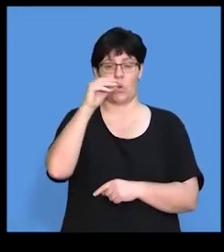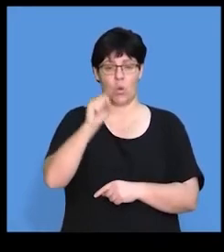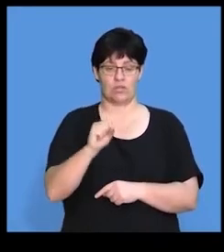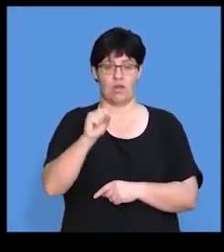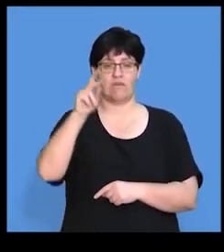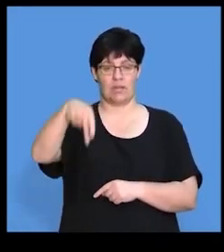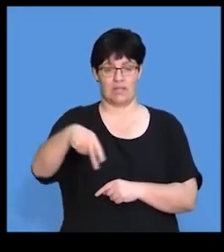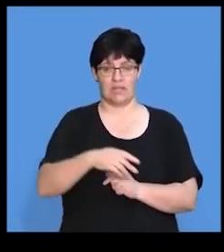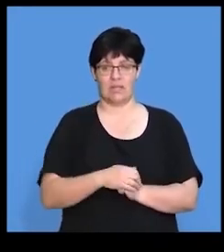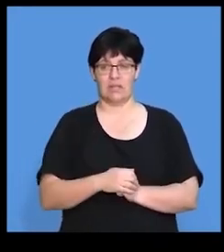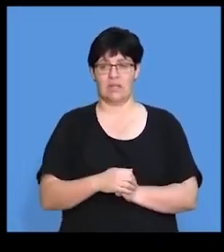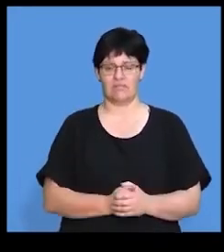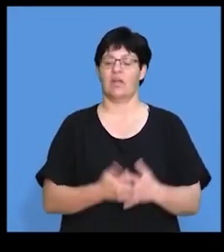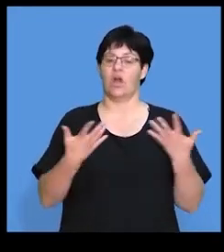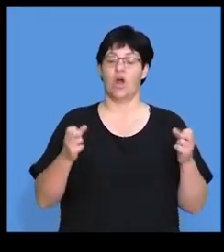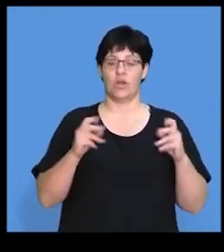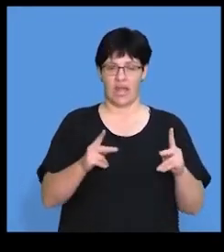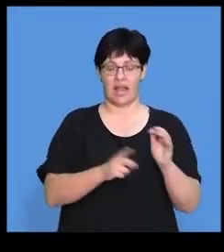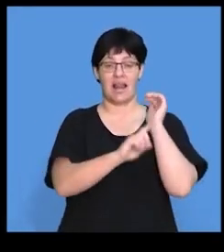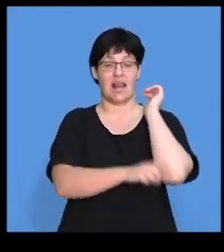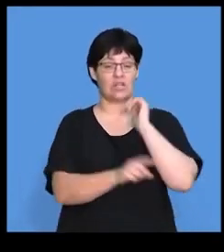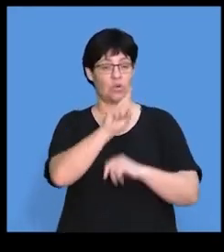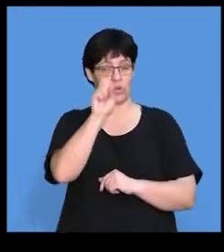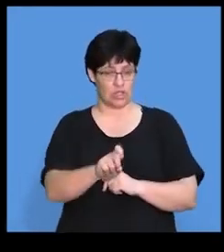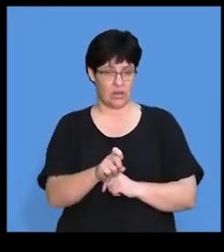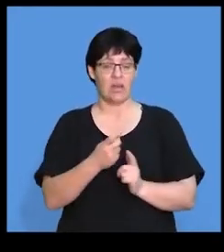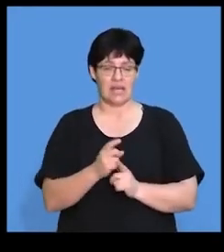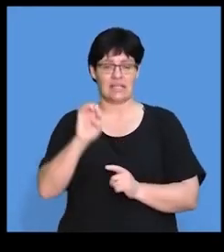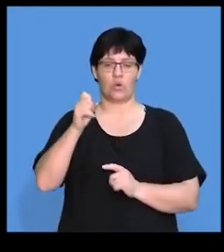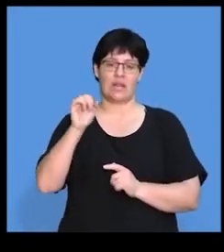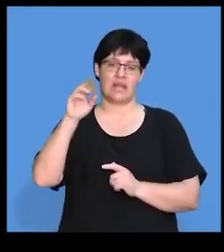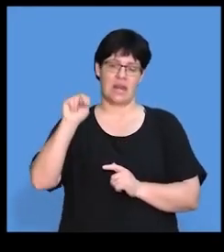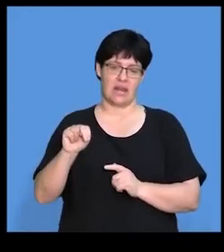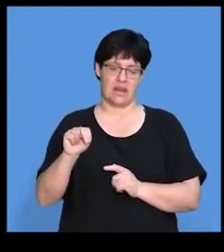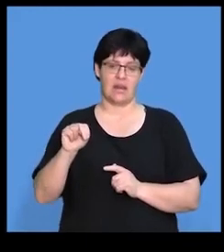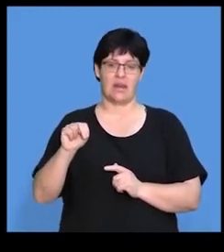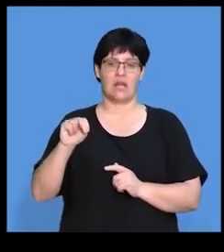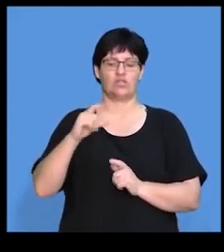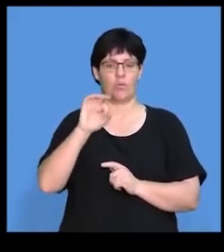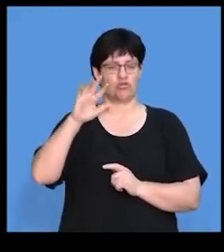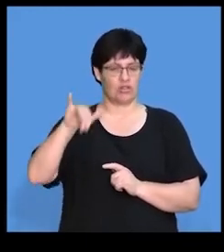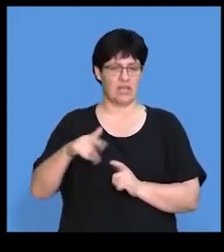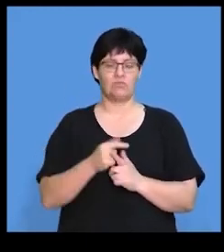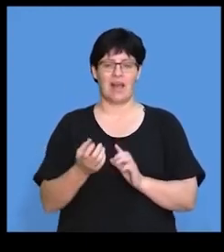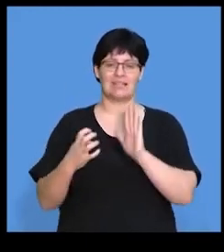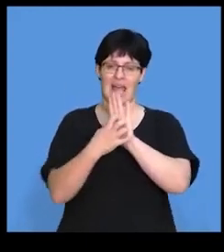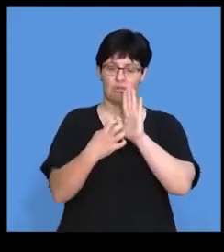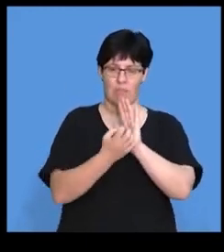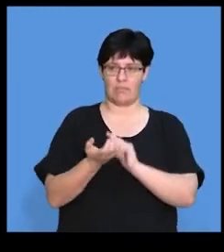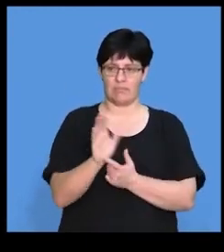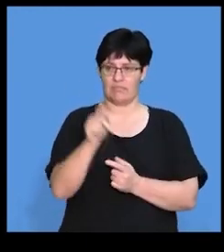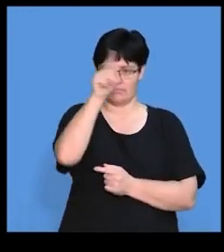times cos of p. Okay, so the last question, which is our Euclidean geometry, we're given some information about our